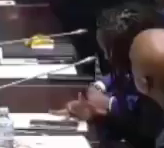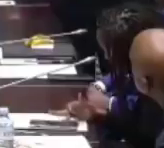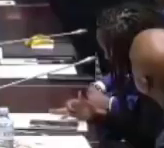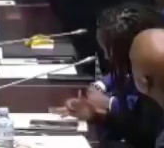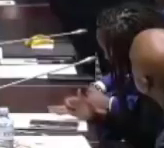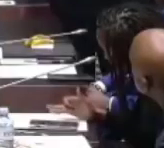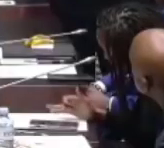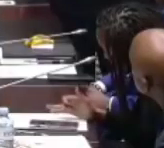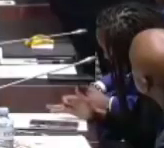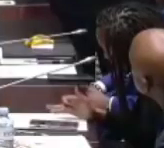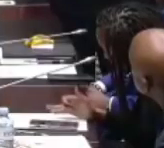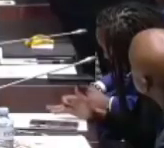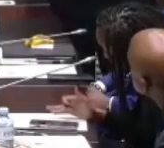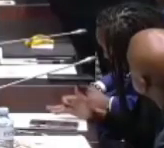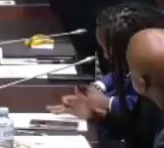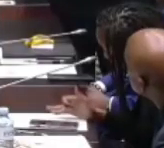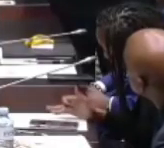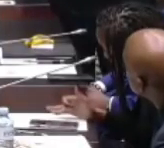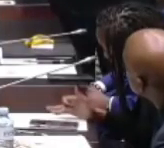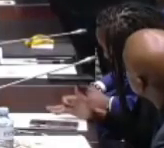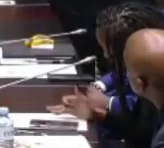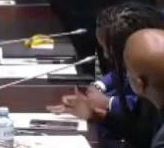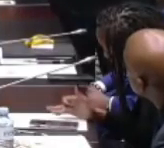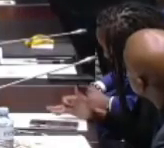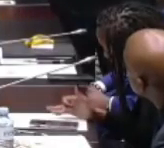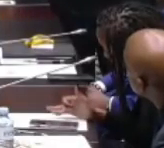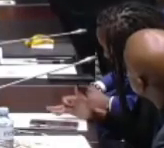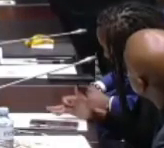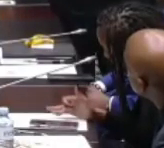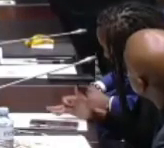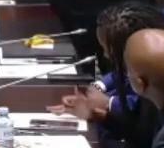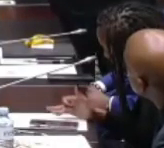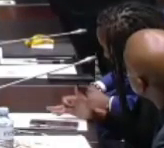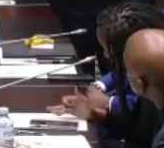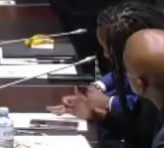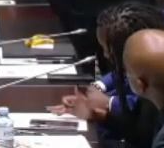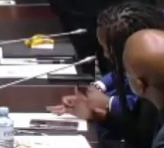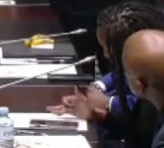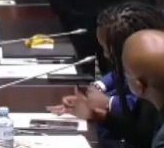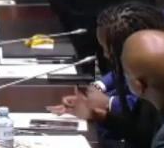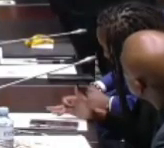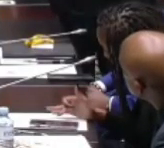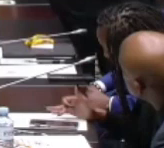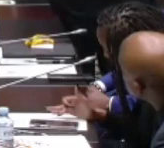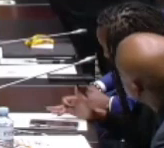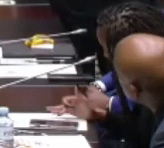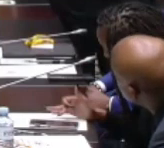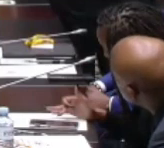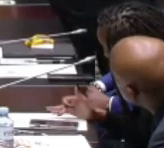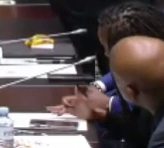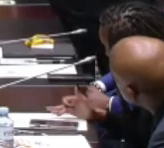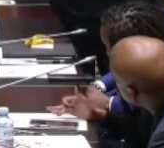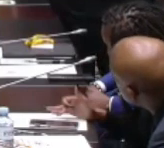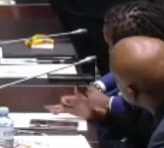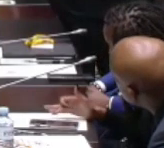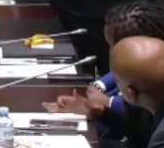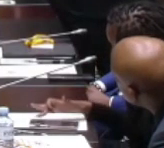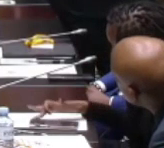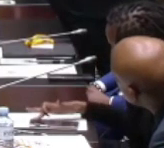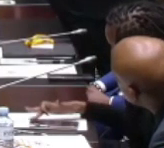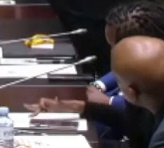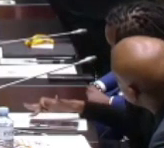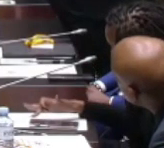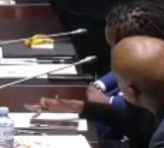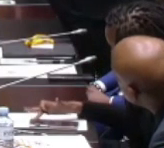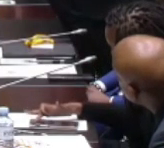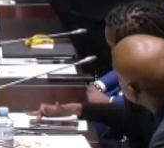All the members who have taken the oath now raise their right hands and say, so help me God. Or I do those who are